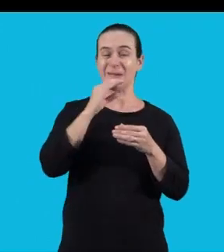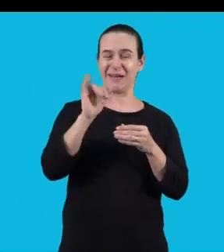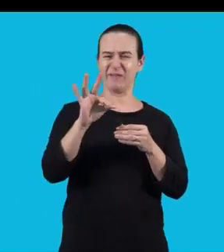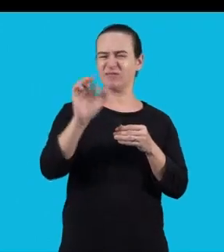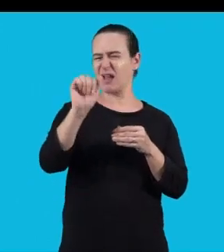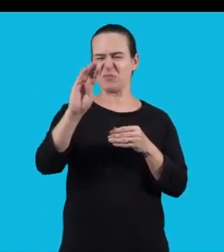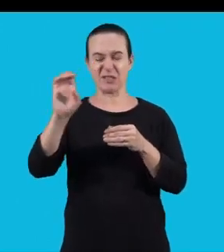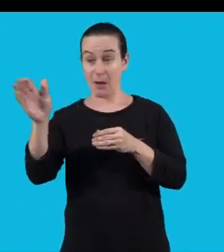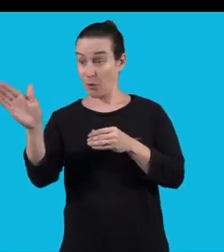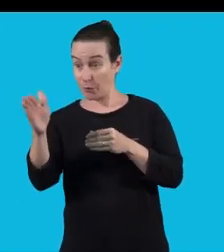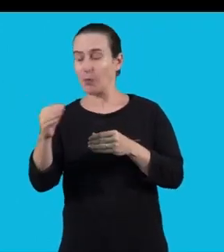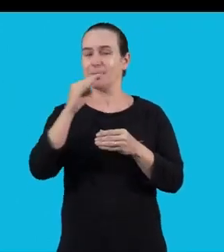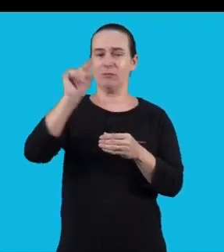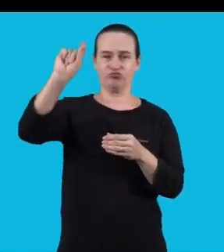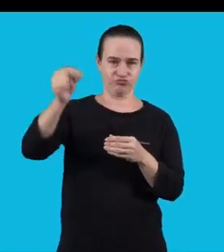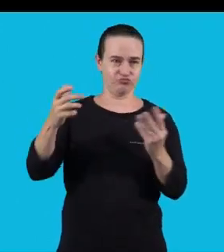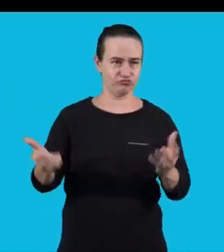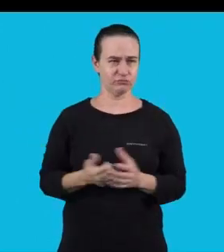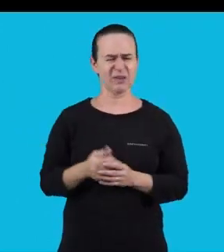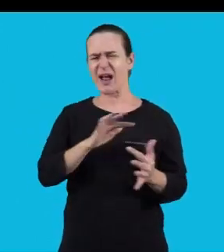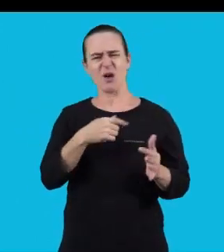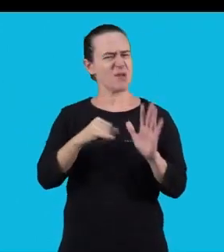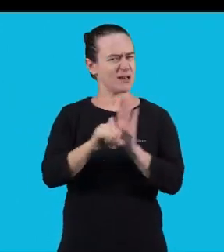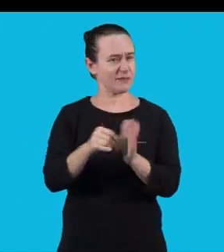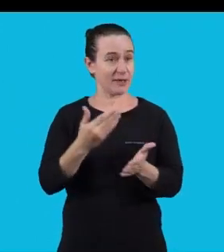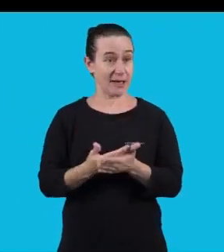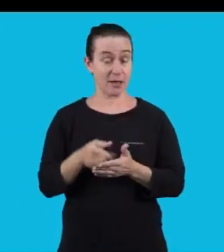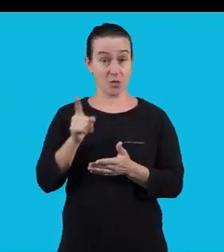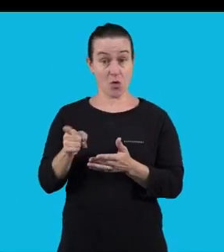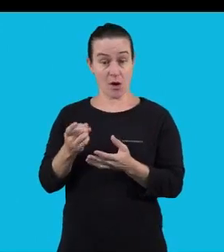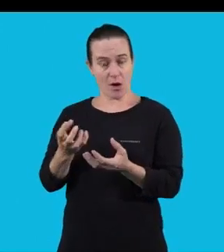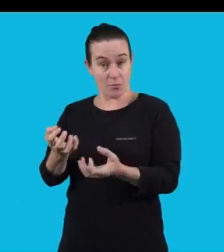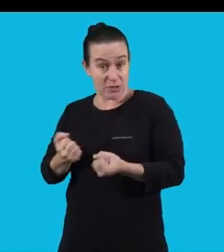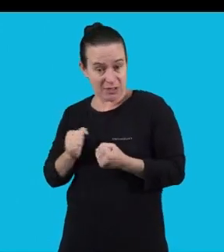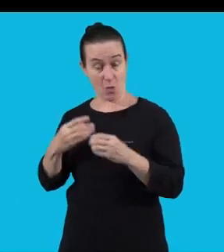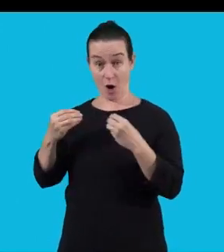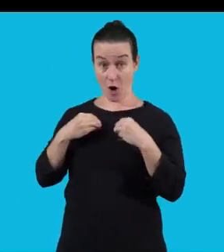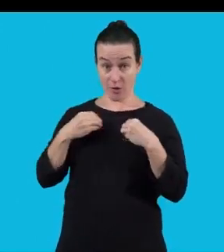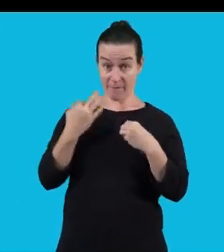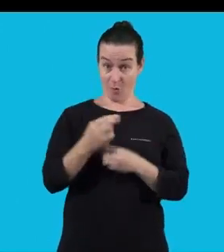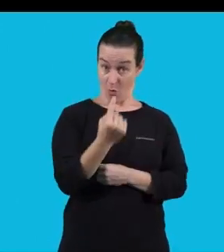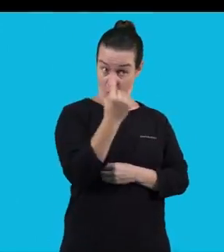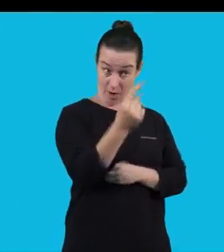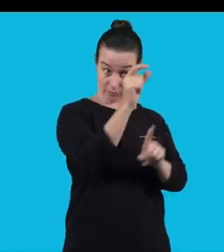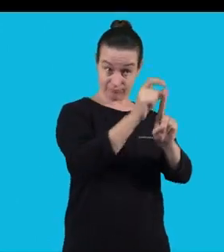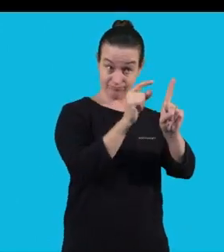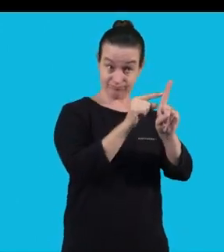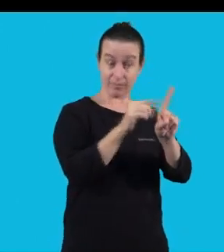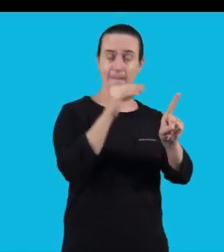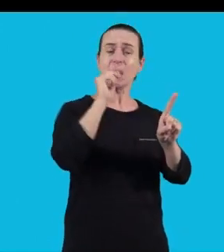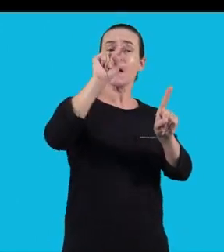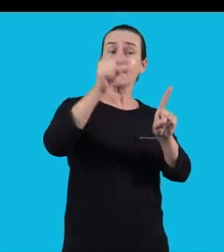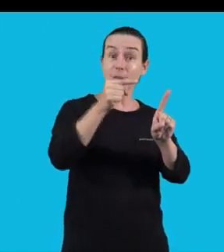in contractions. So how do I identify it? The possession or ownership for singular possession, you will find